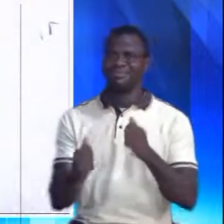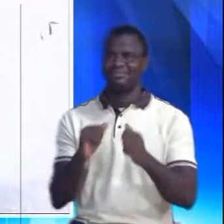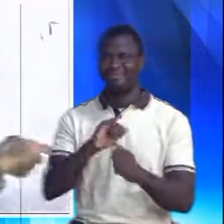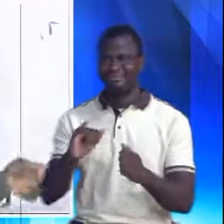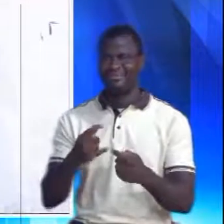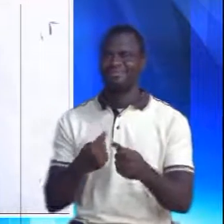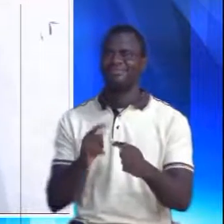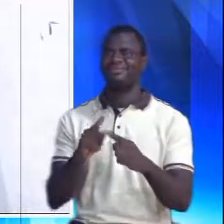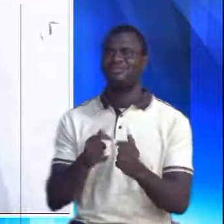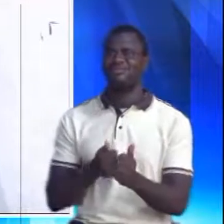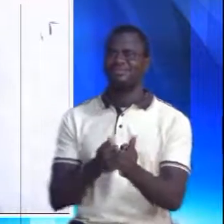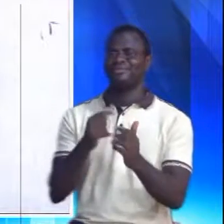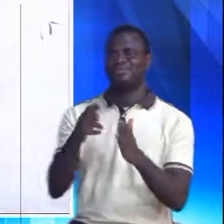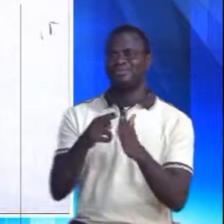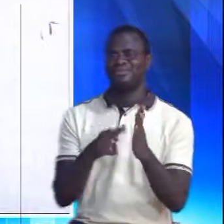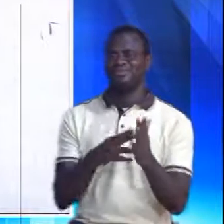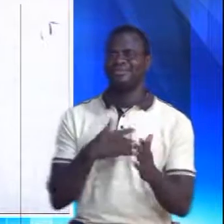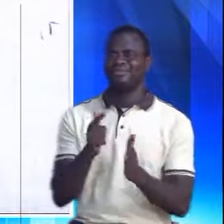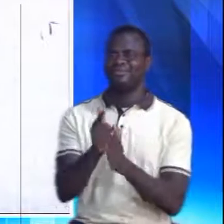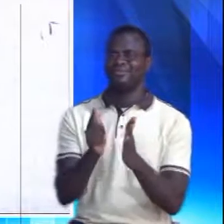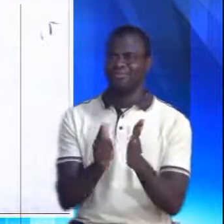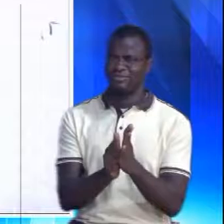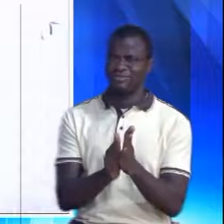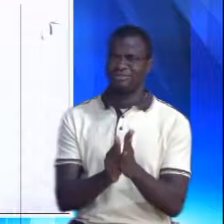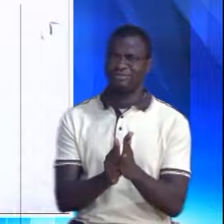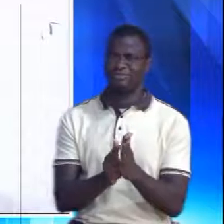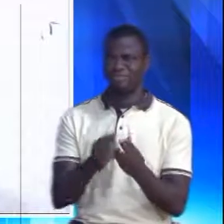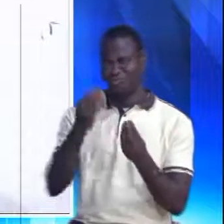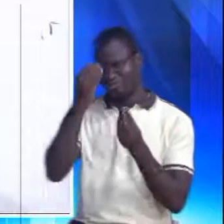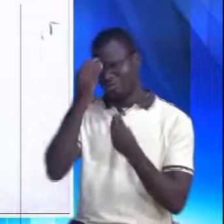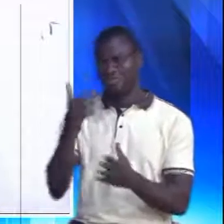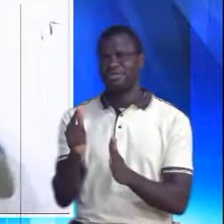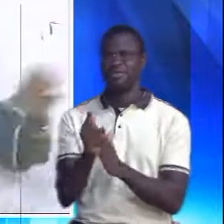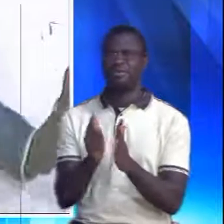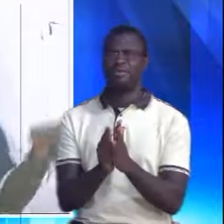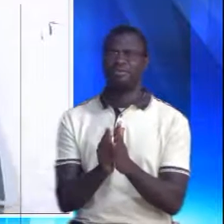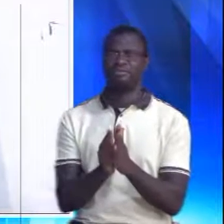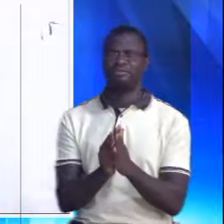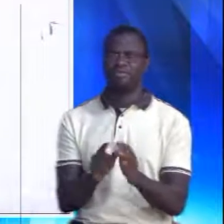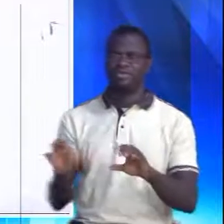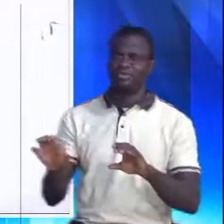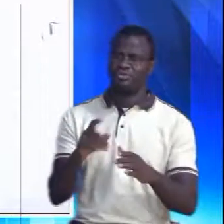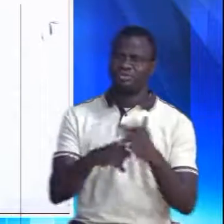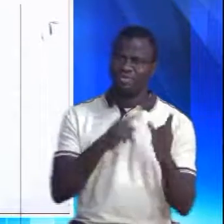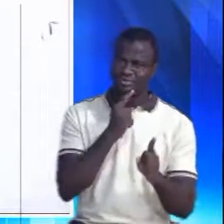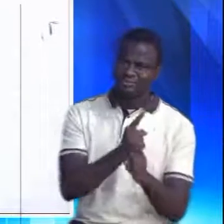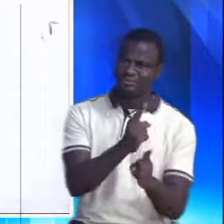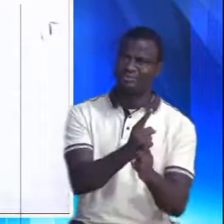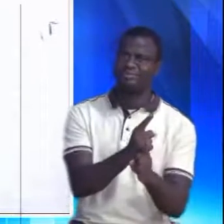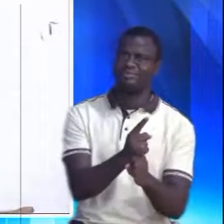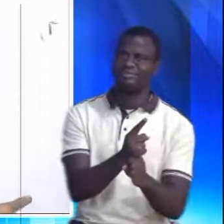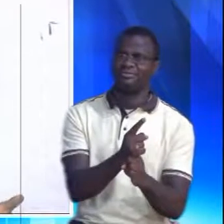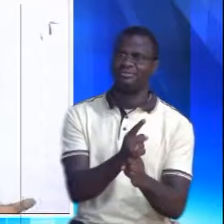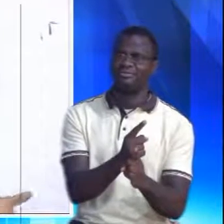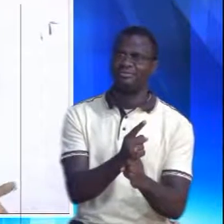mistakenly, you hit and kill him. You not say because you have the right to drive on the highway and destroy the life of others. That is the